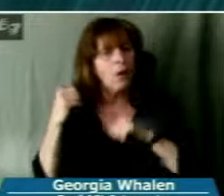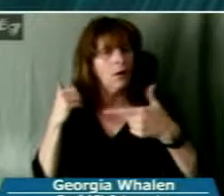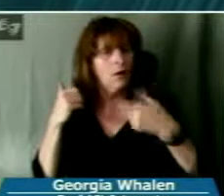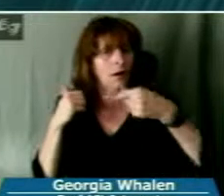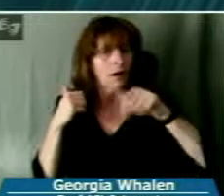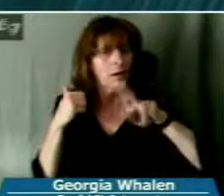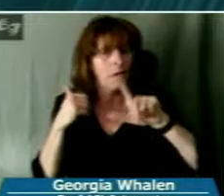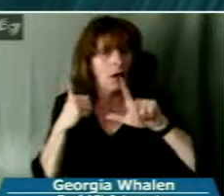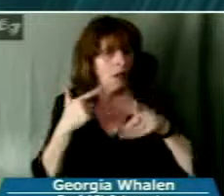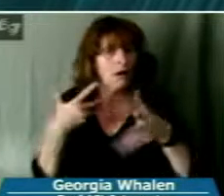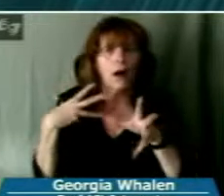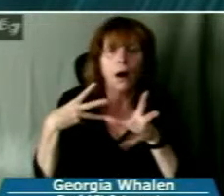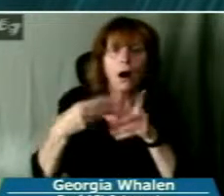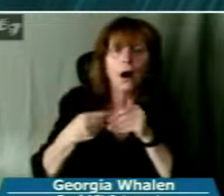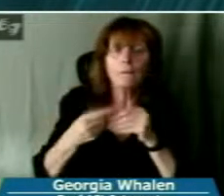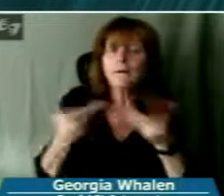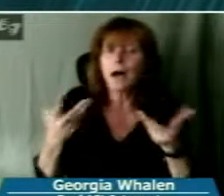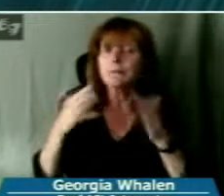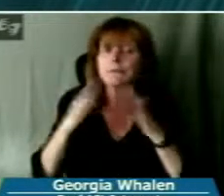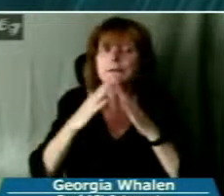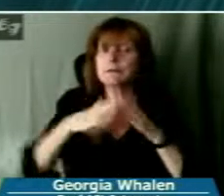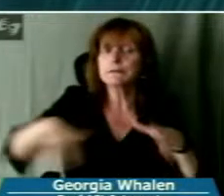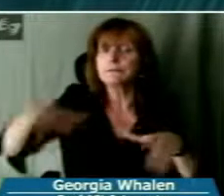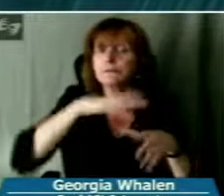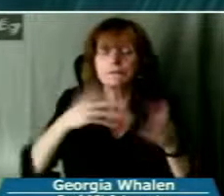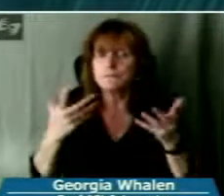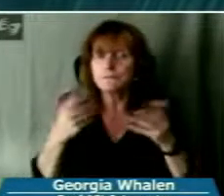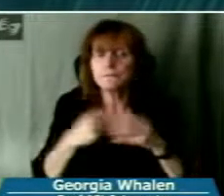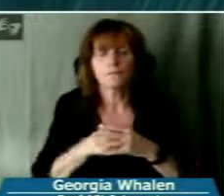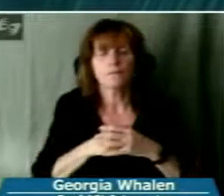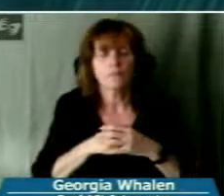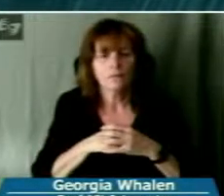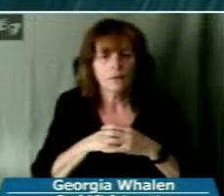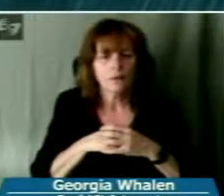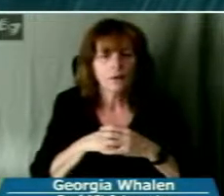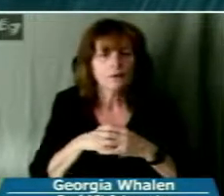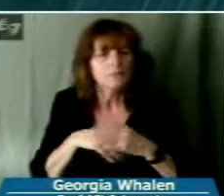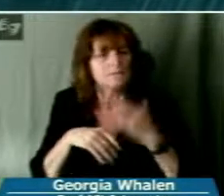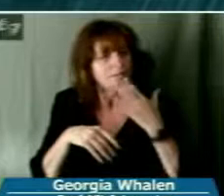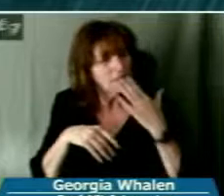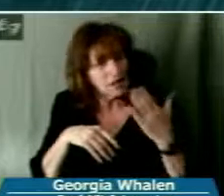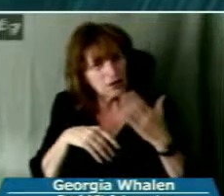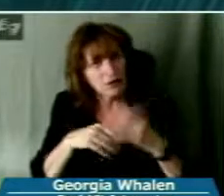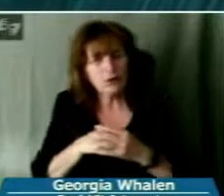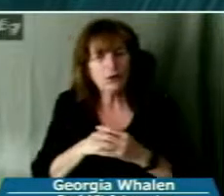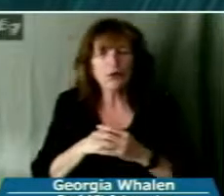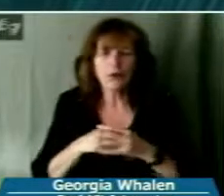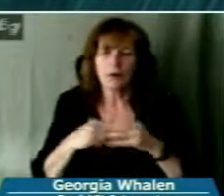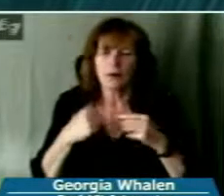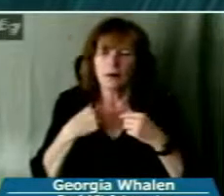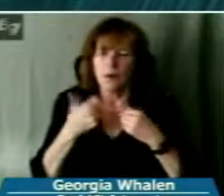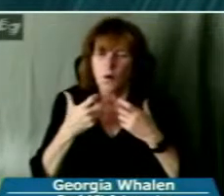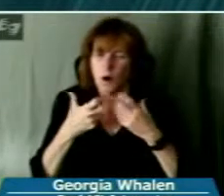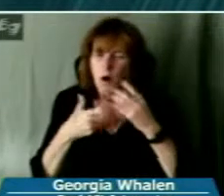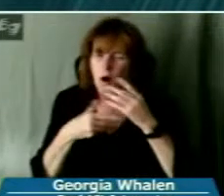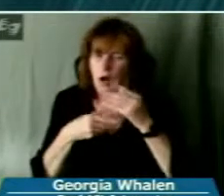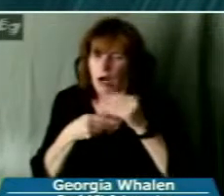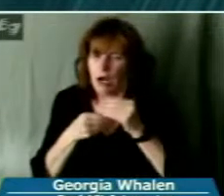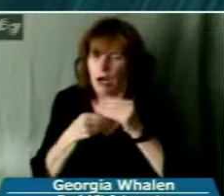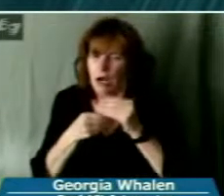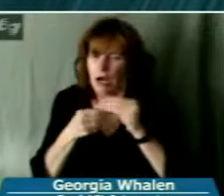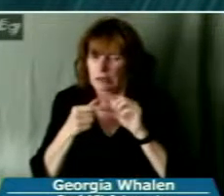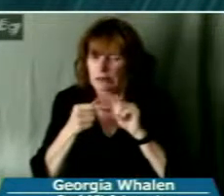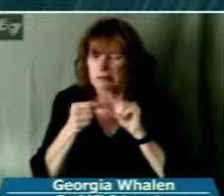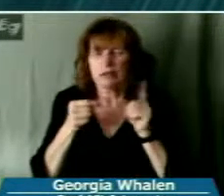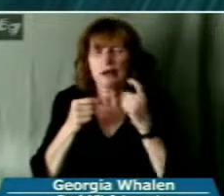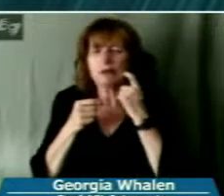Paul? Thanks, Mr. Mayor. And, you know, first off, to pick up on your last remarks, we